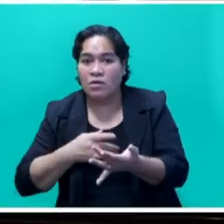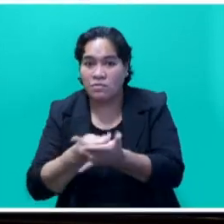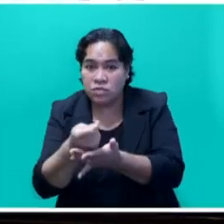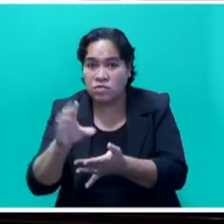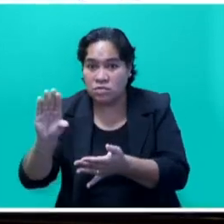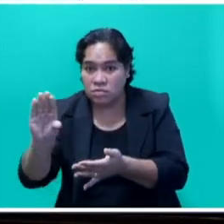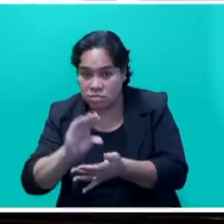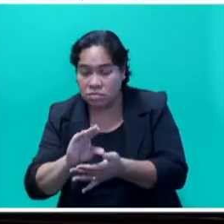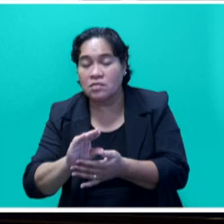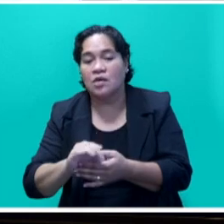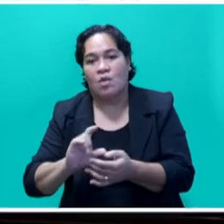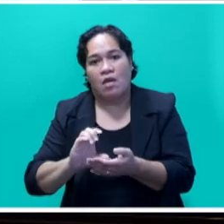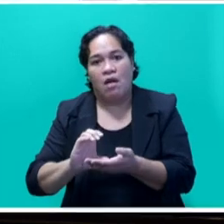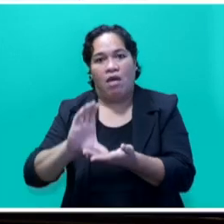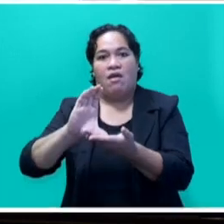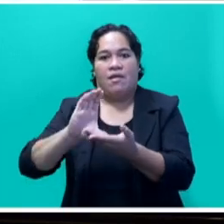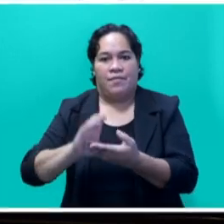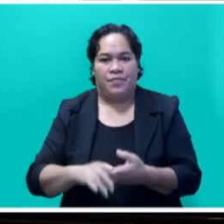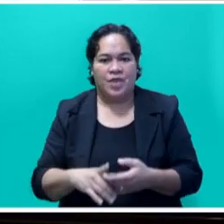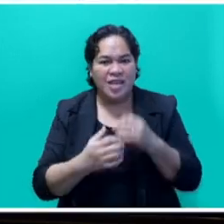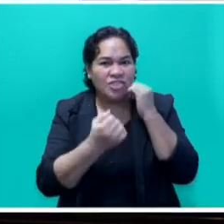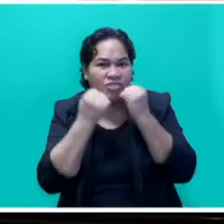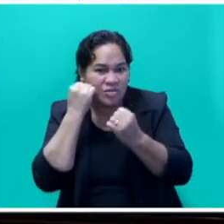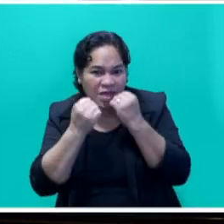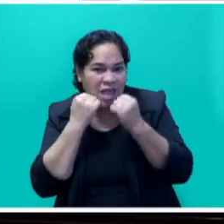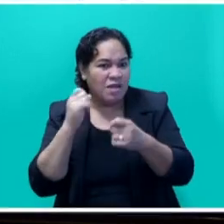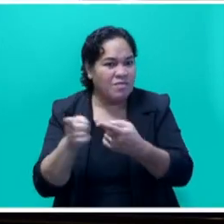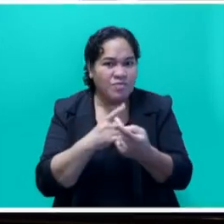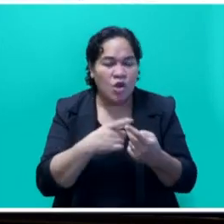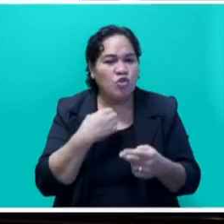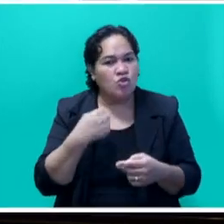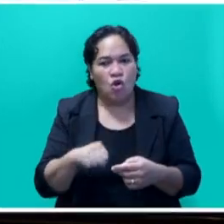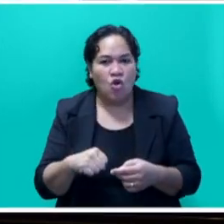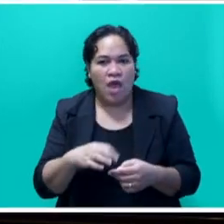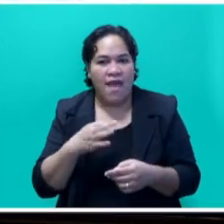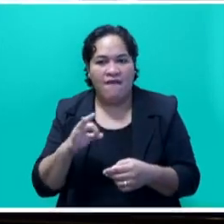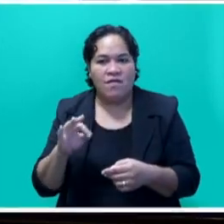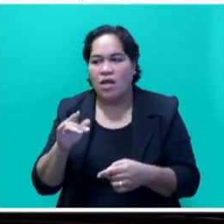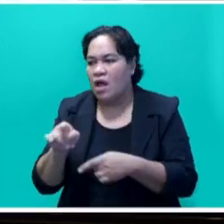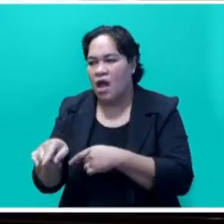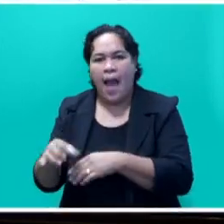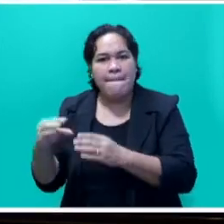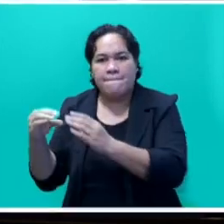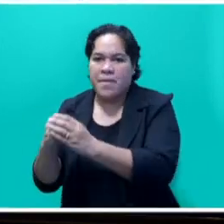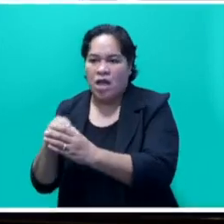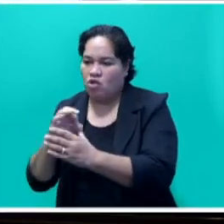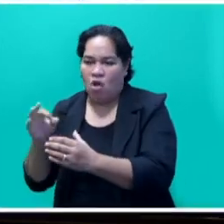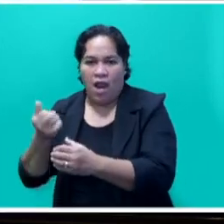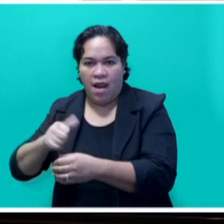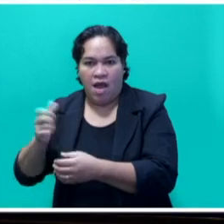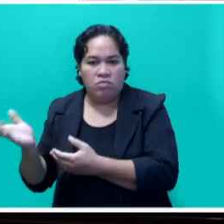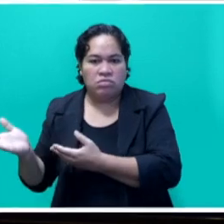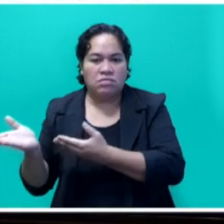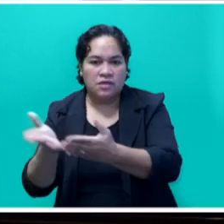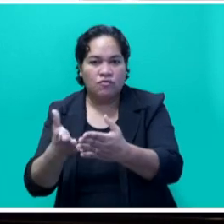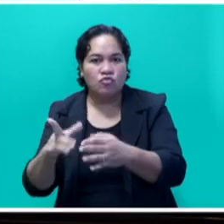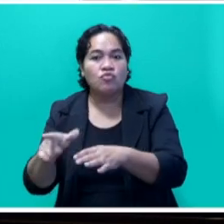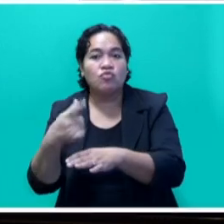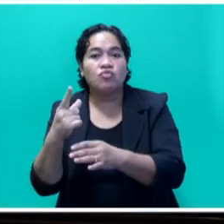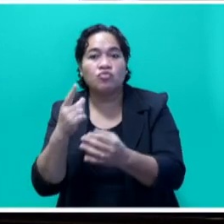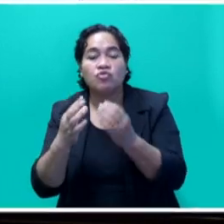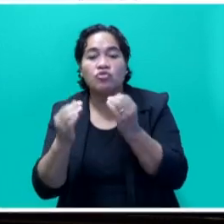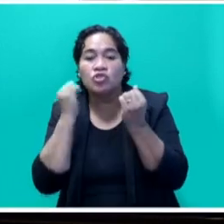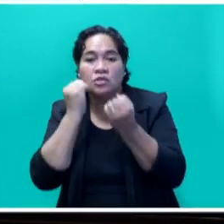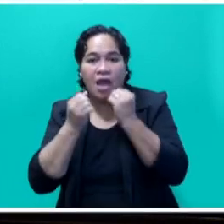leases, sugarcane leases, they don't have a mortgage because banks don't want to touch them. They're only for 30 years. Commercial banks don't want to touch